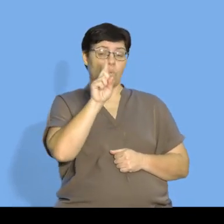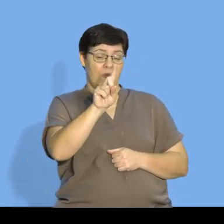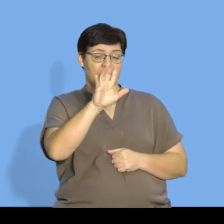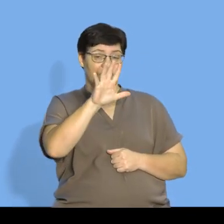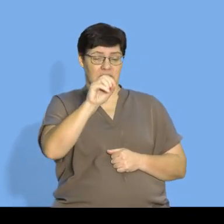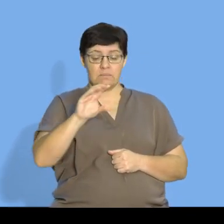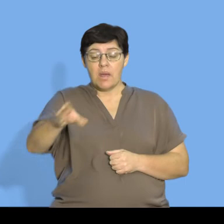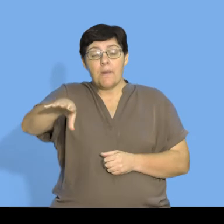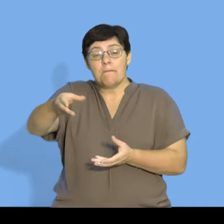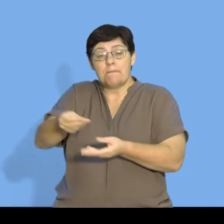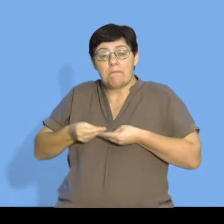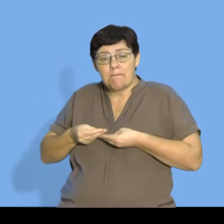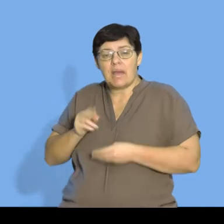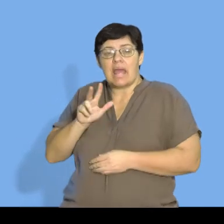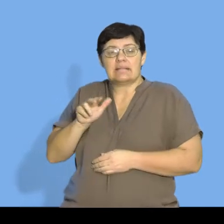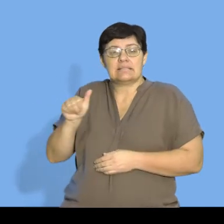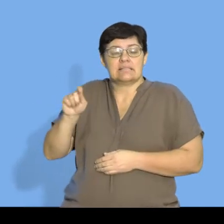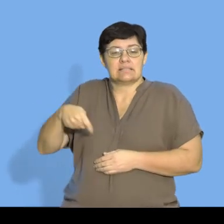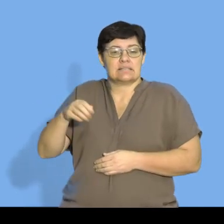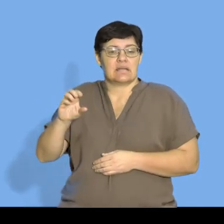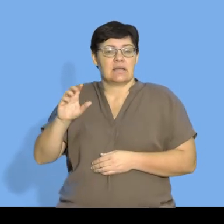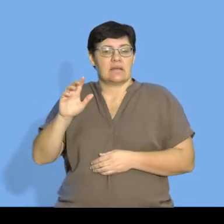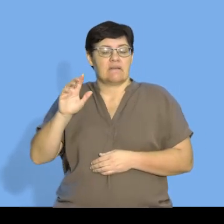141,150. We only received